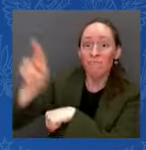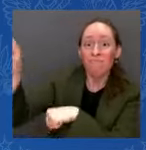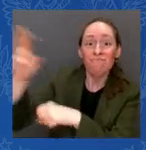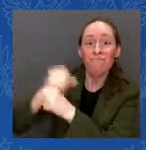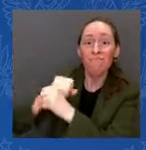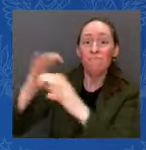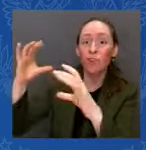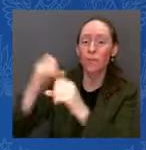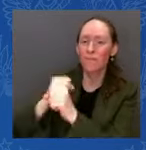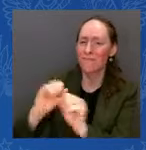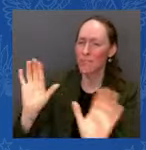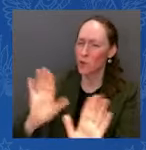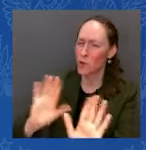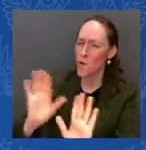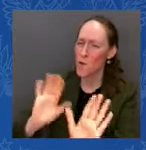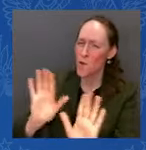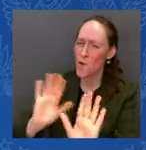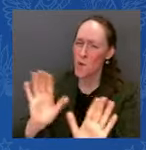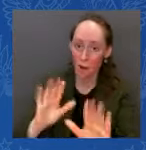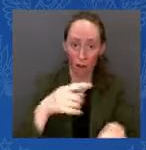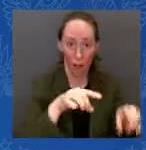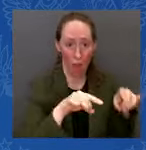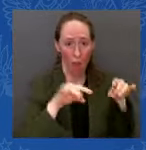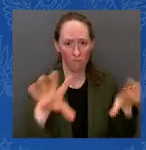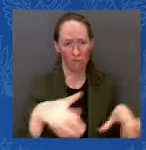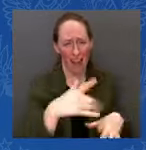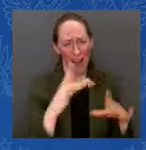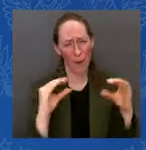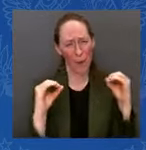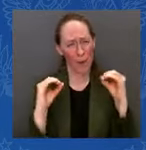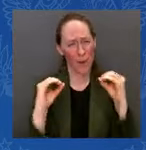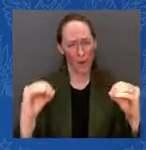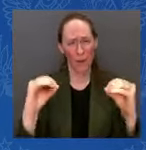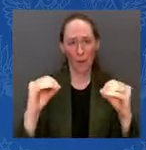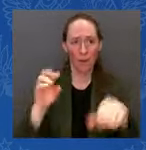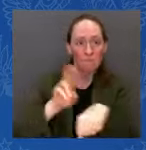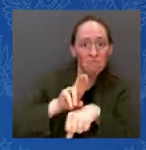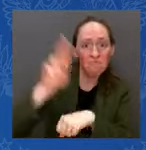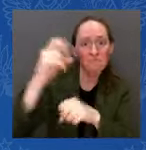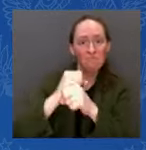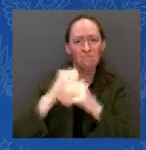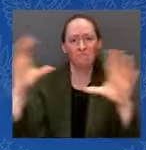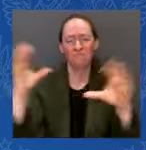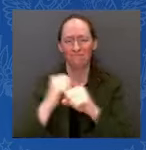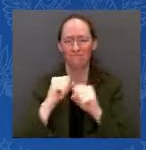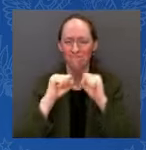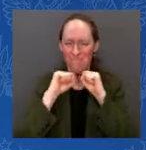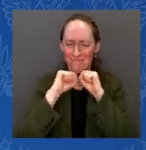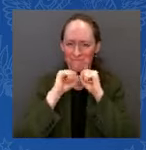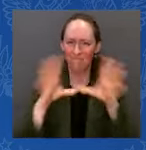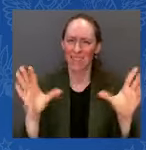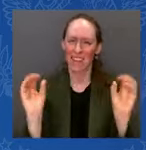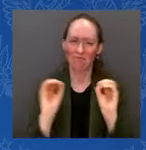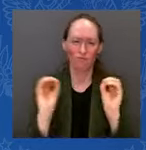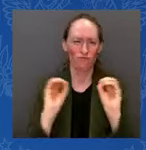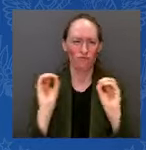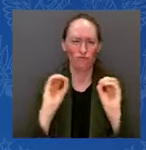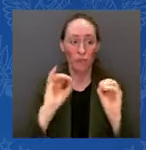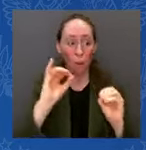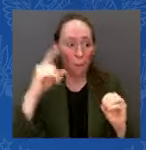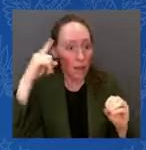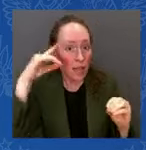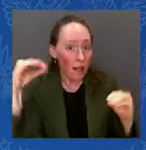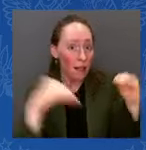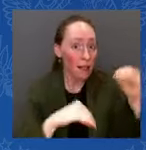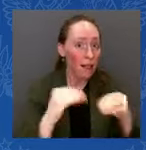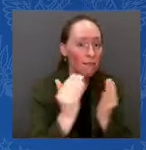not have any nuclear weapons of any kind on them. Each of us standing here today representing the United States,